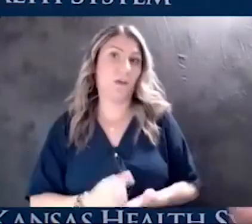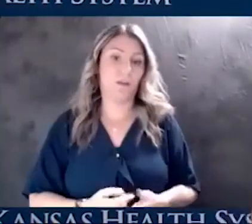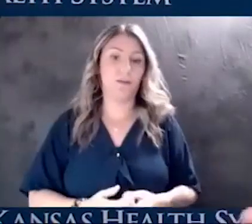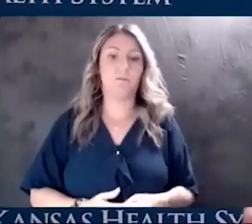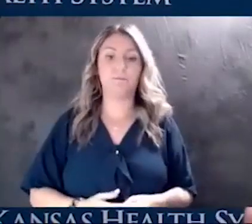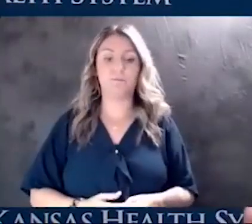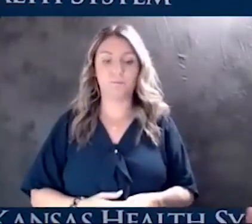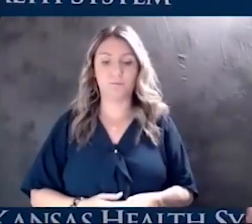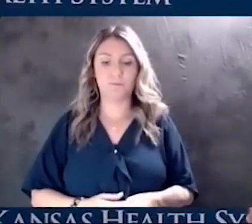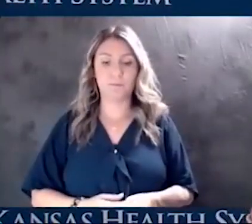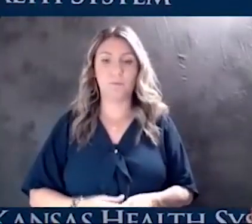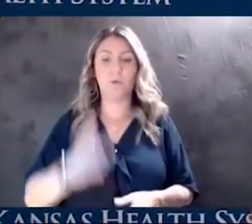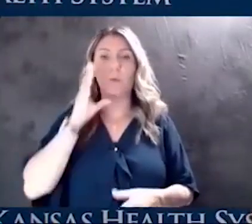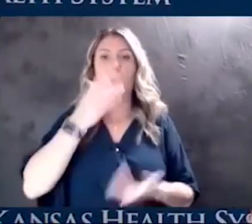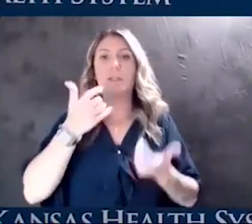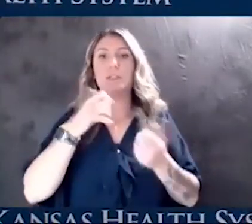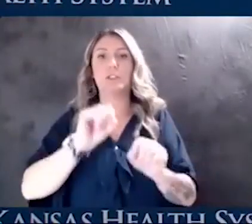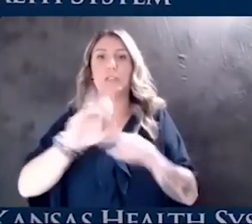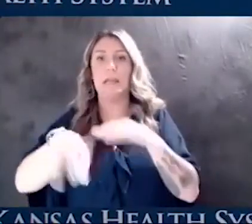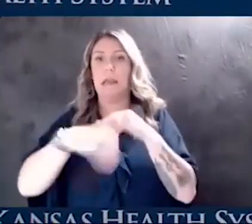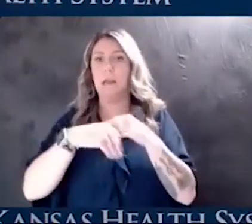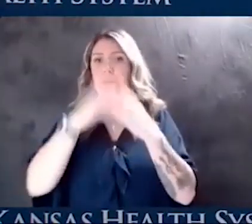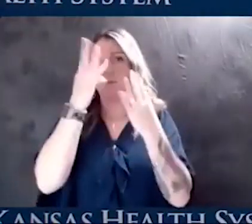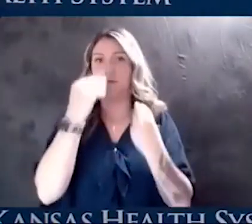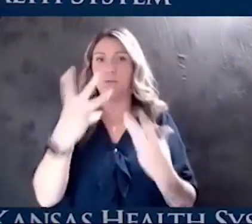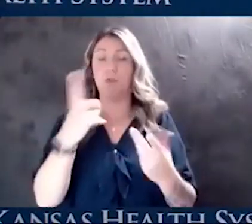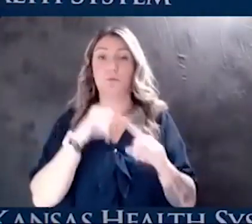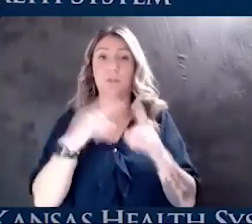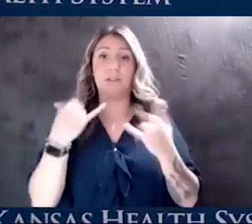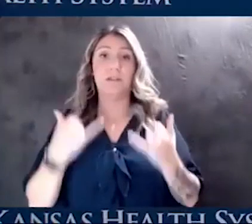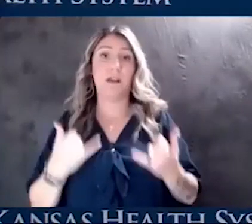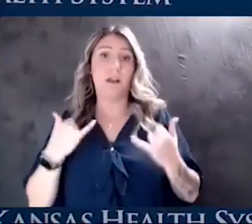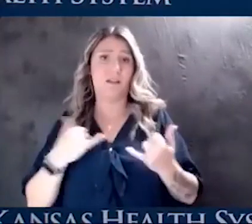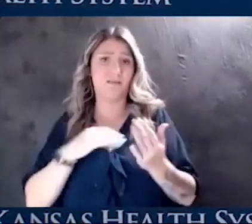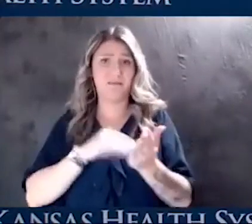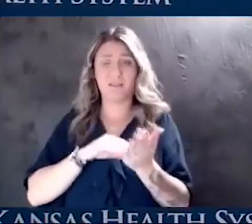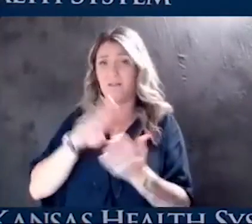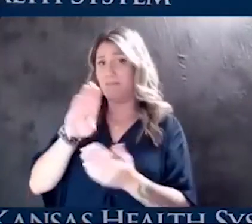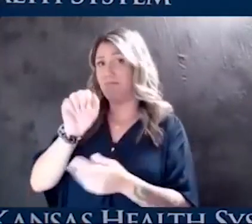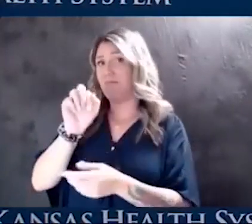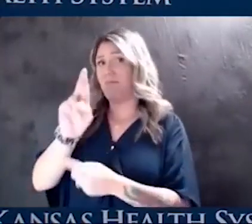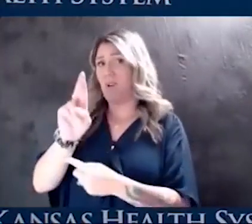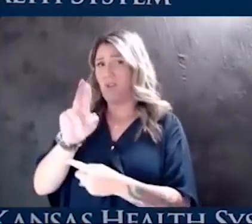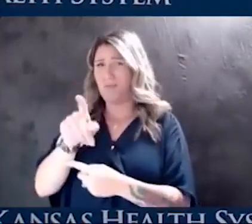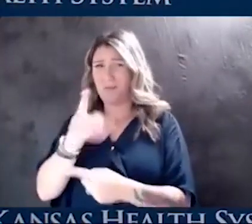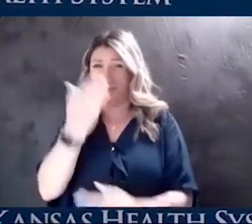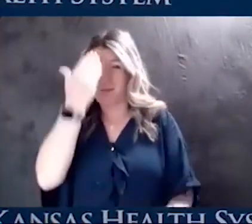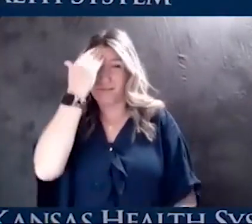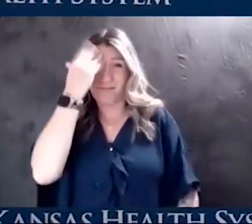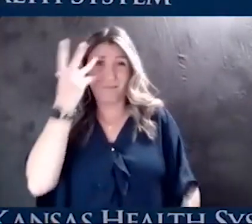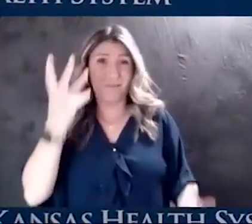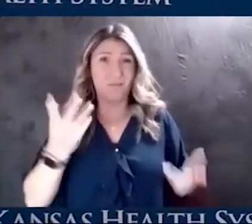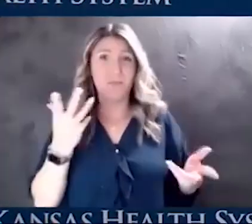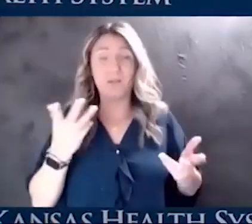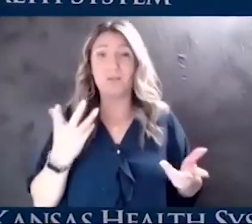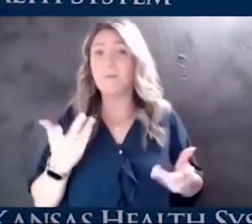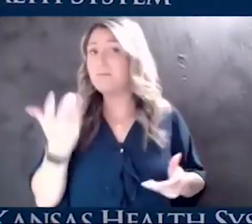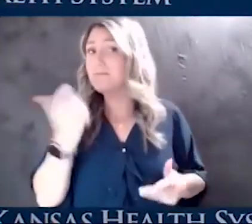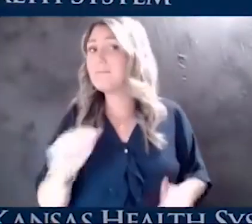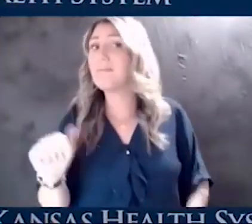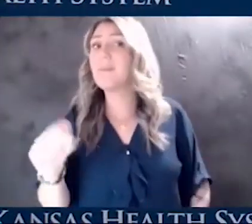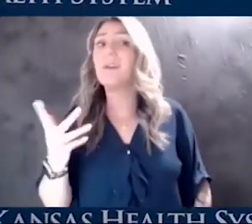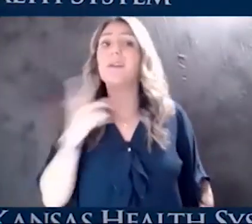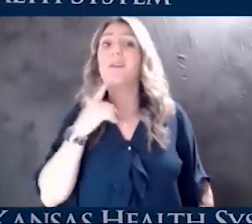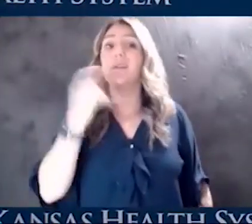try to get that added information. But right now, Dr. Barr, do you have any knowledge of how many